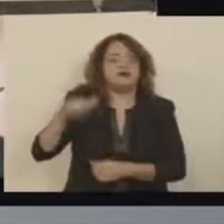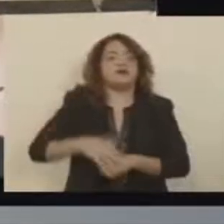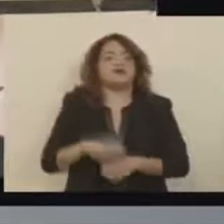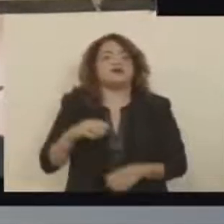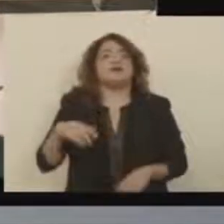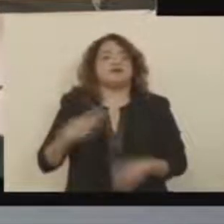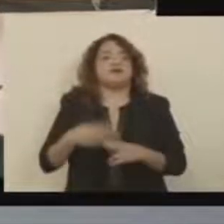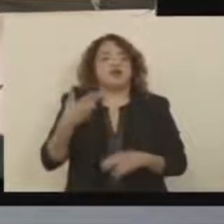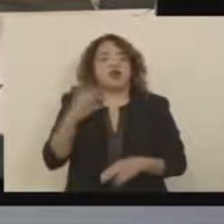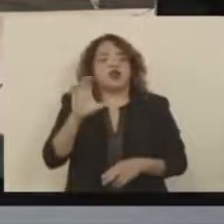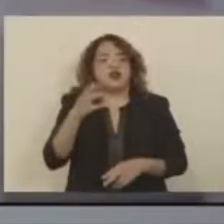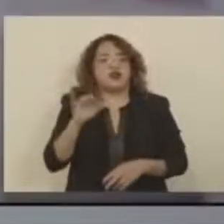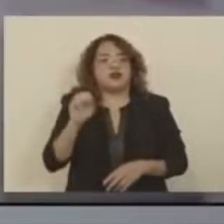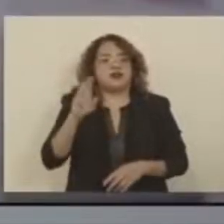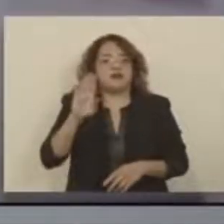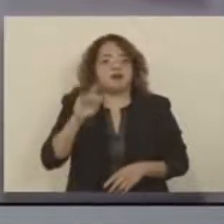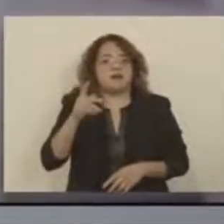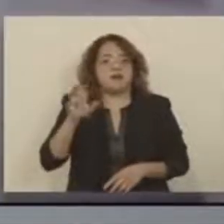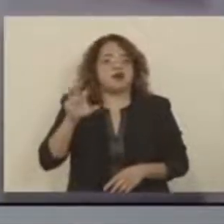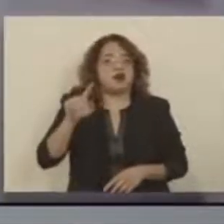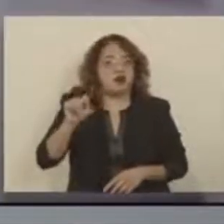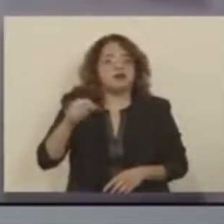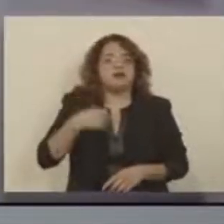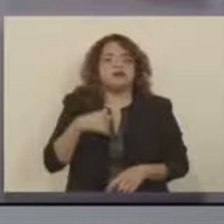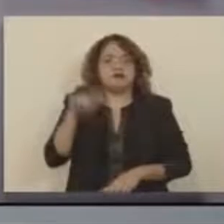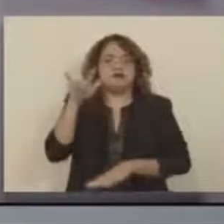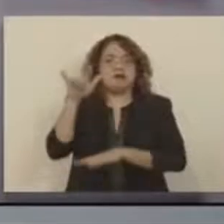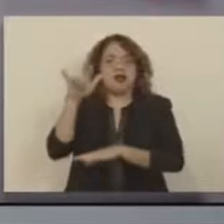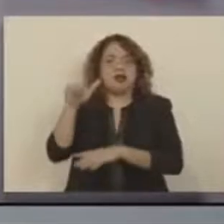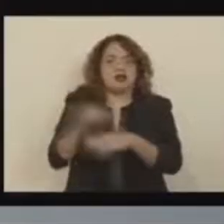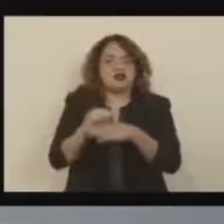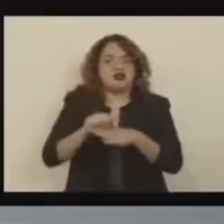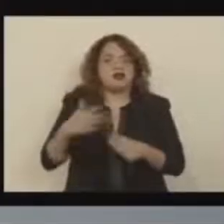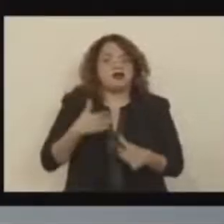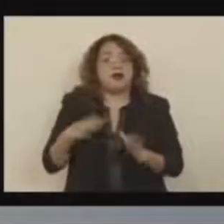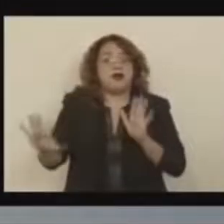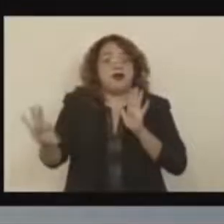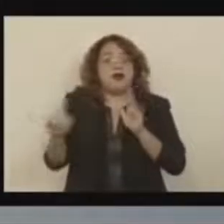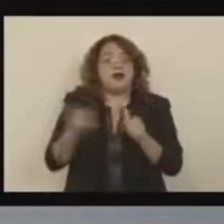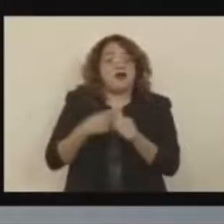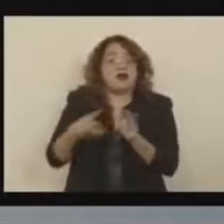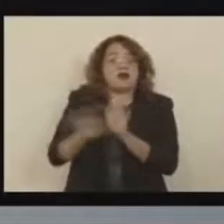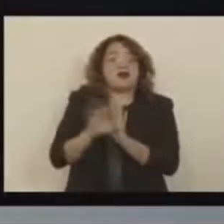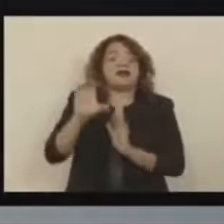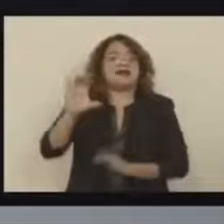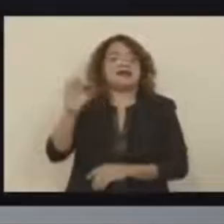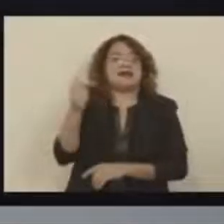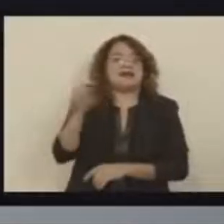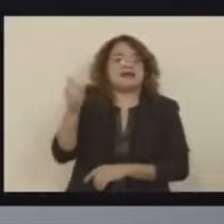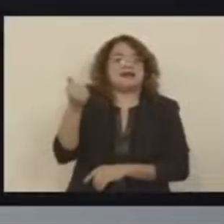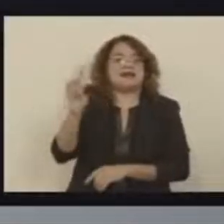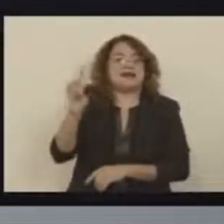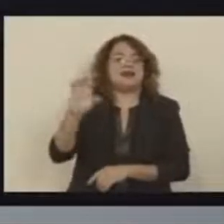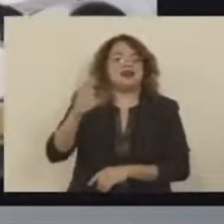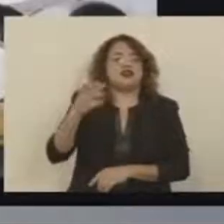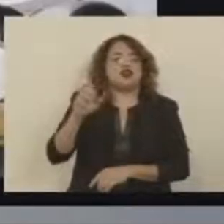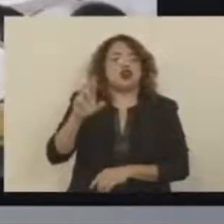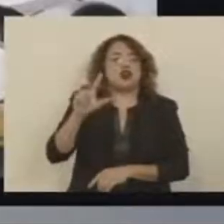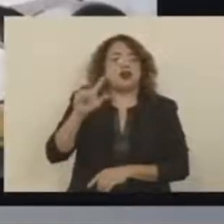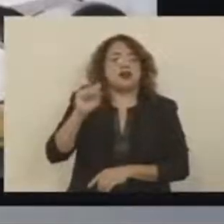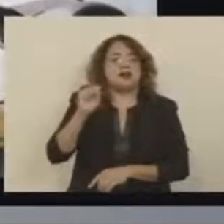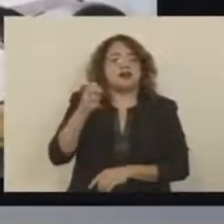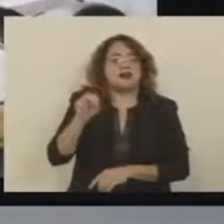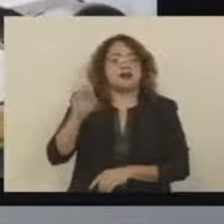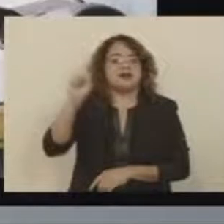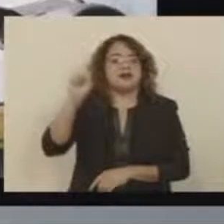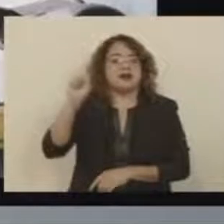I did pretty well in pilot training. I was able to get my first pick of flying C-17s to Charleston, South Carolina.